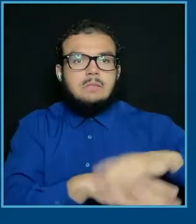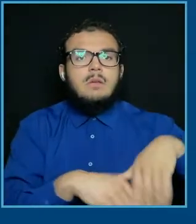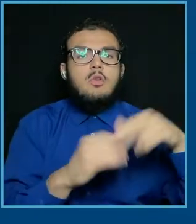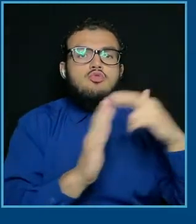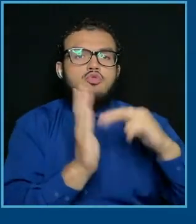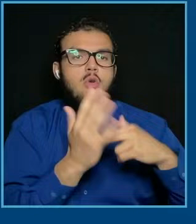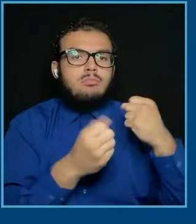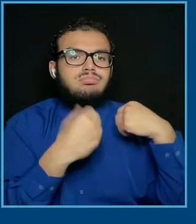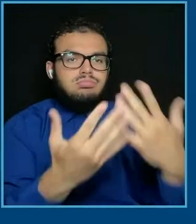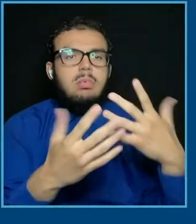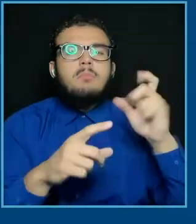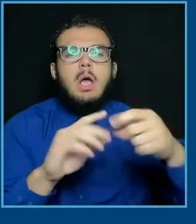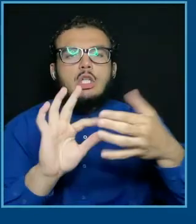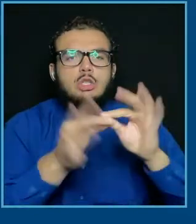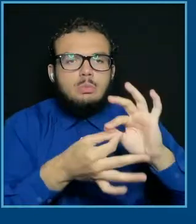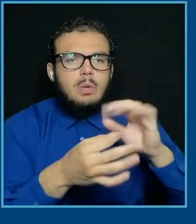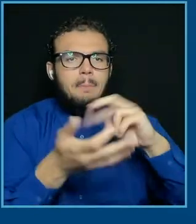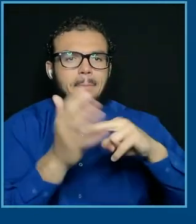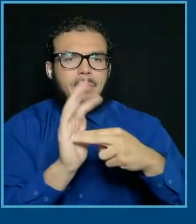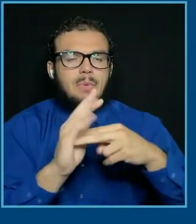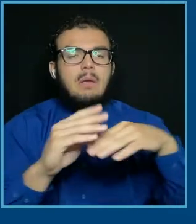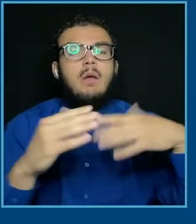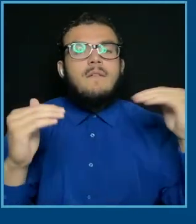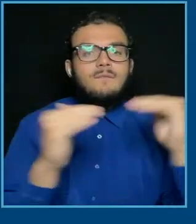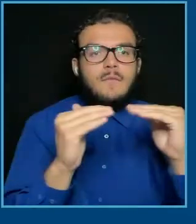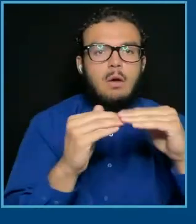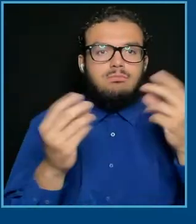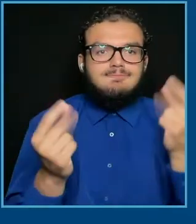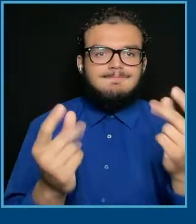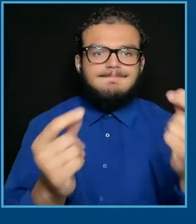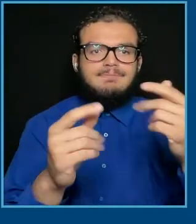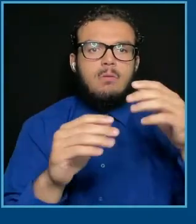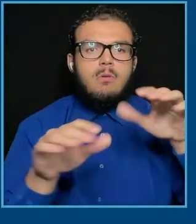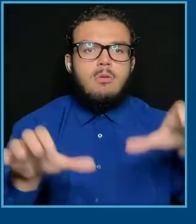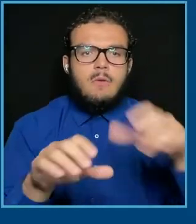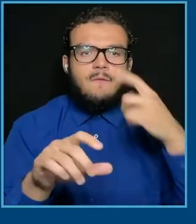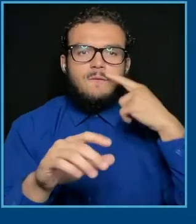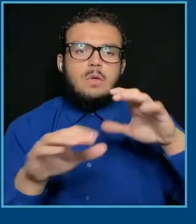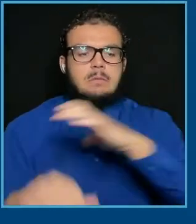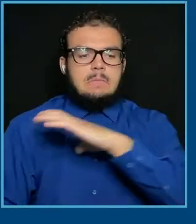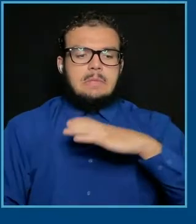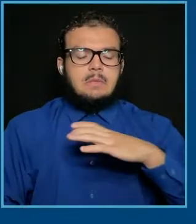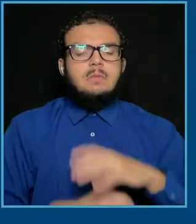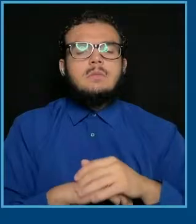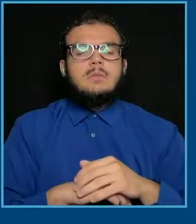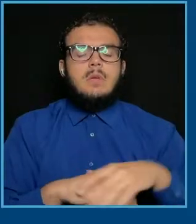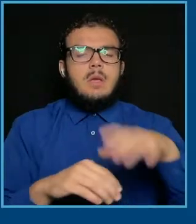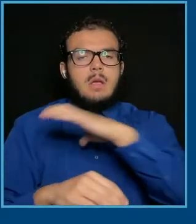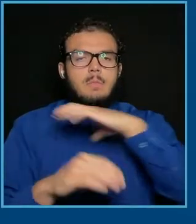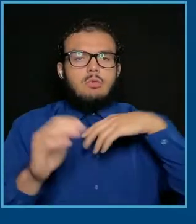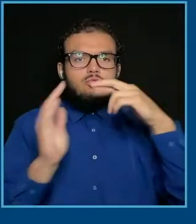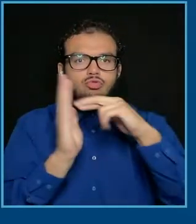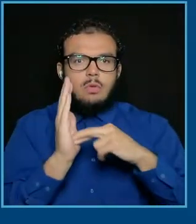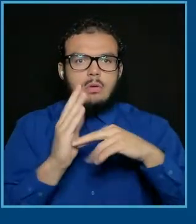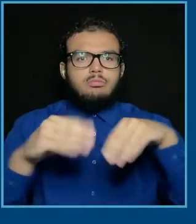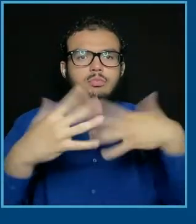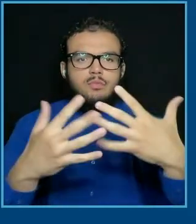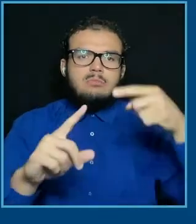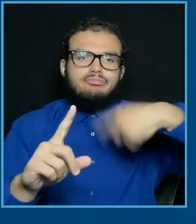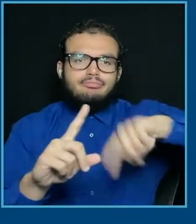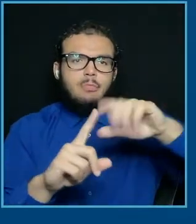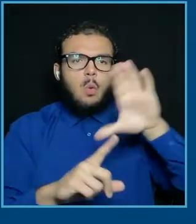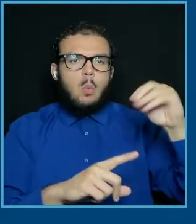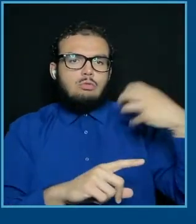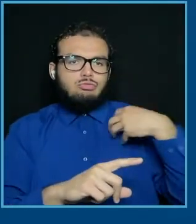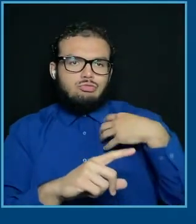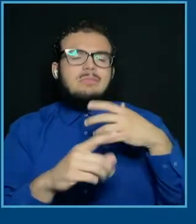should be interpreted so as to promote the fair, expedient, and efficient conduct of the committee. The committee's rules provide that the co-chairs may schedule an open